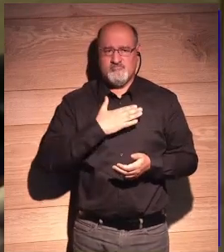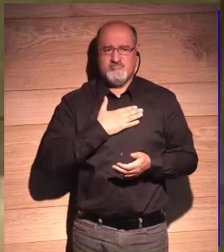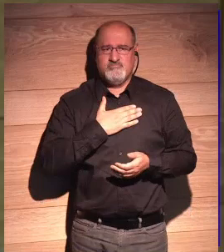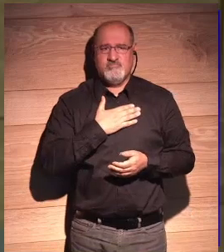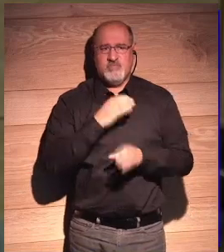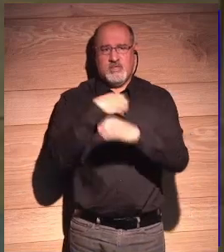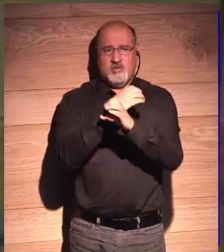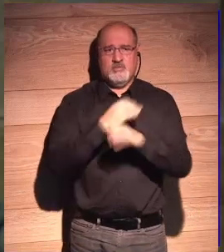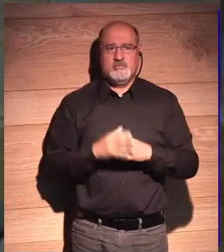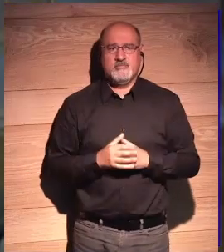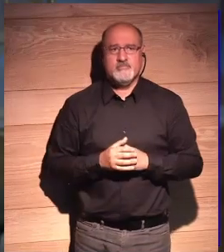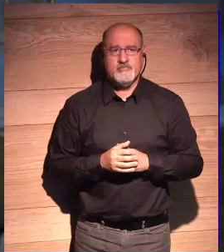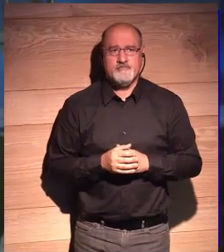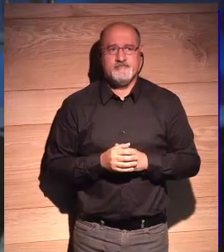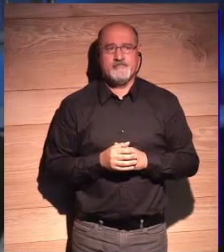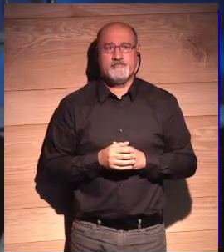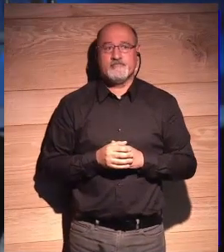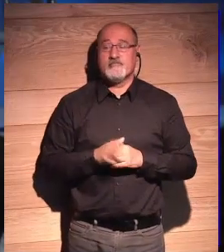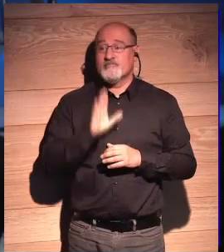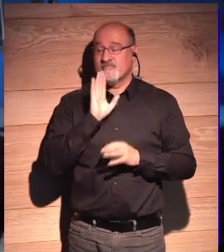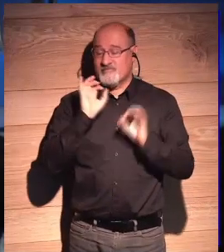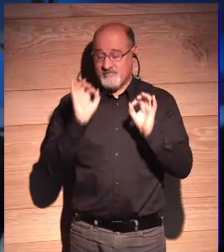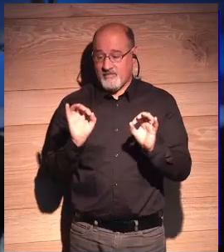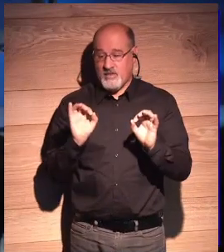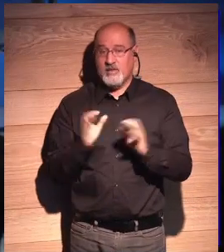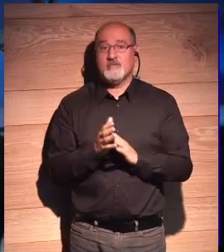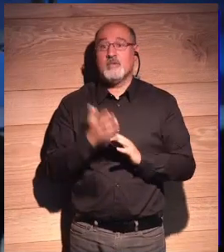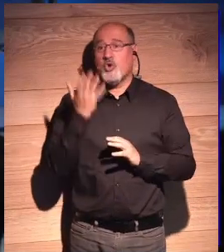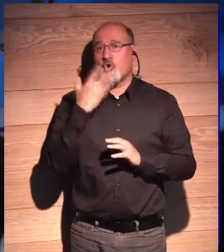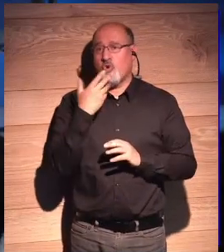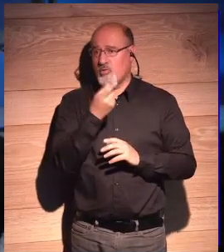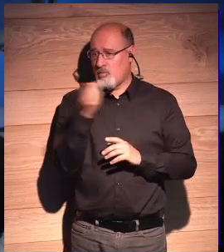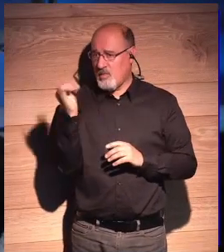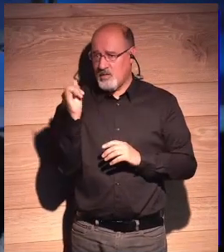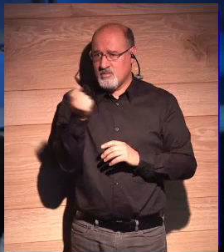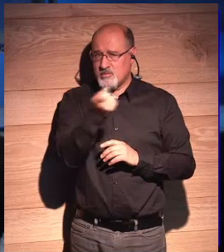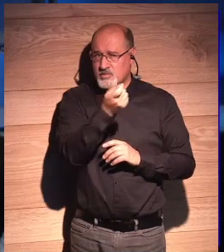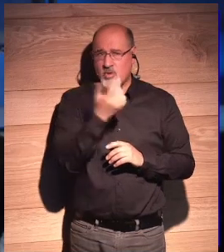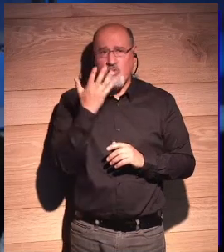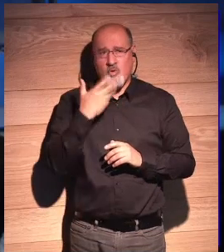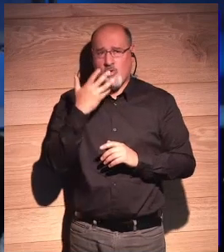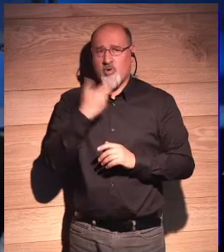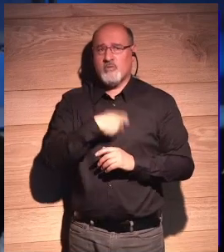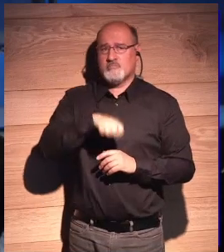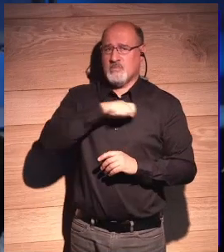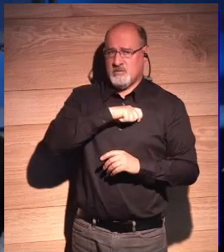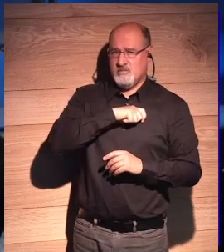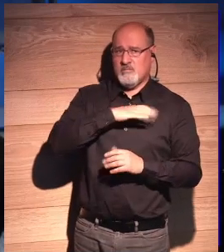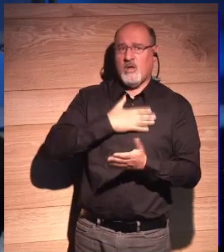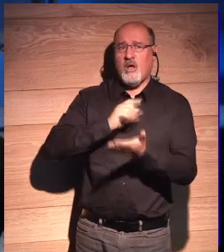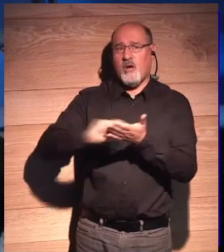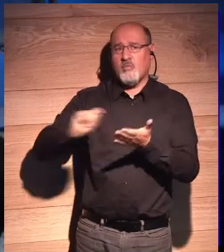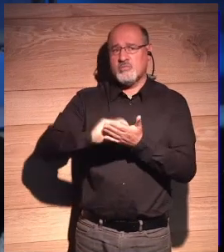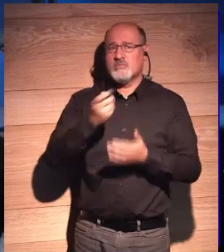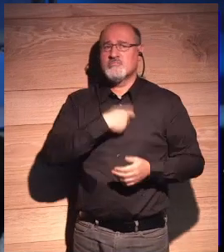author. No, I know of a few Spanish cartoonists, and I actually didn't meet too